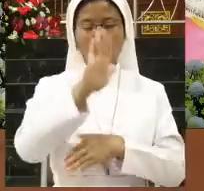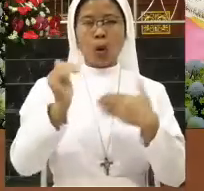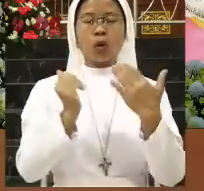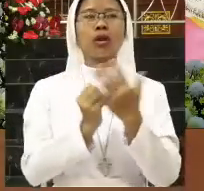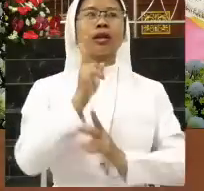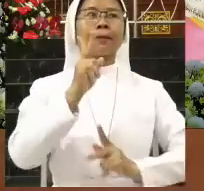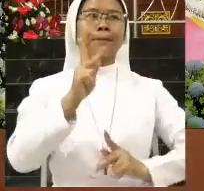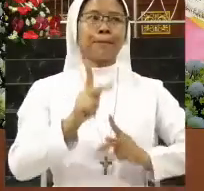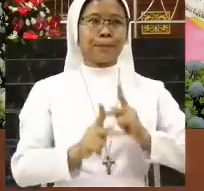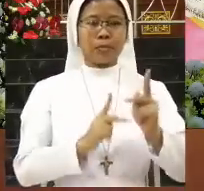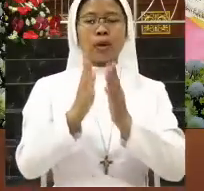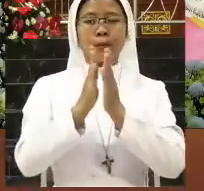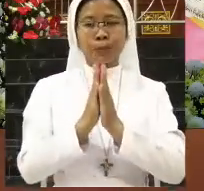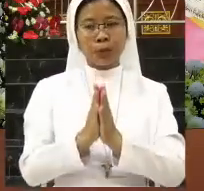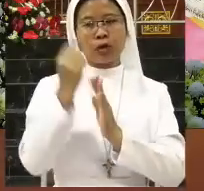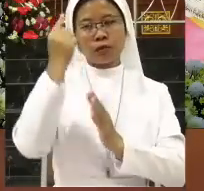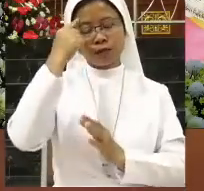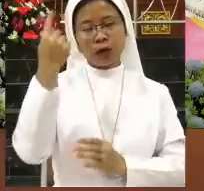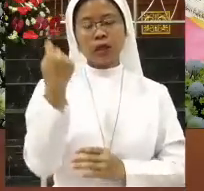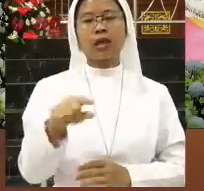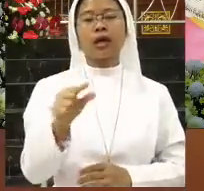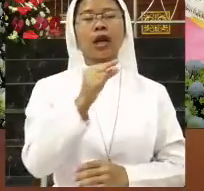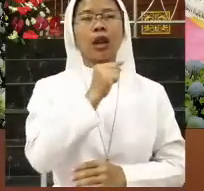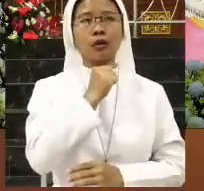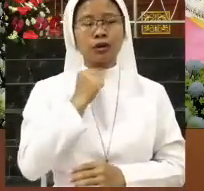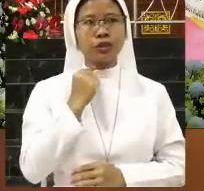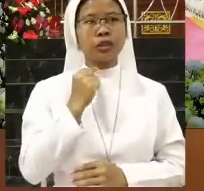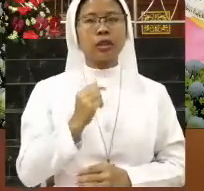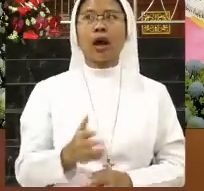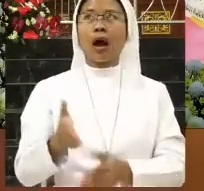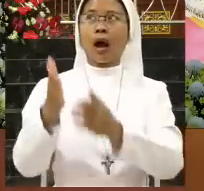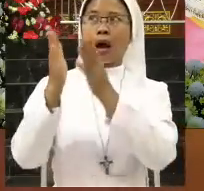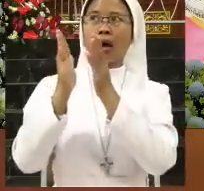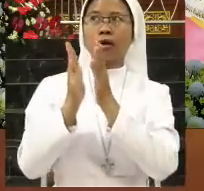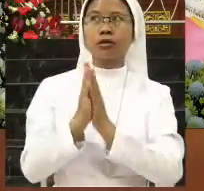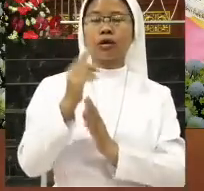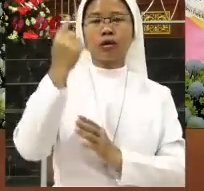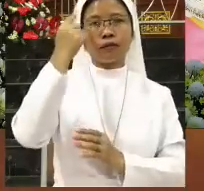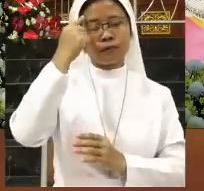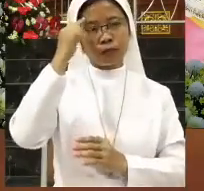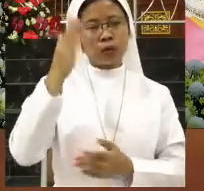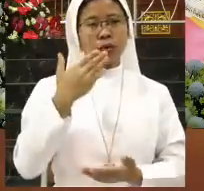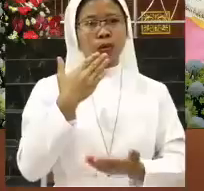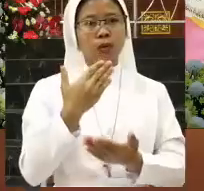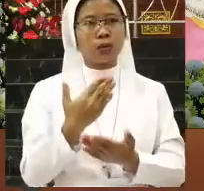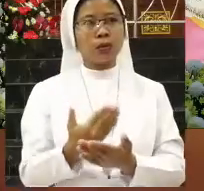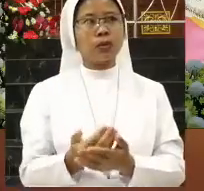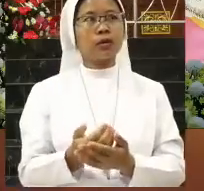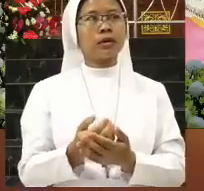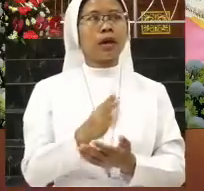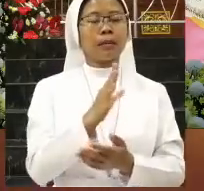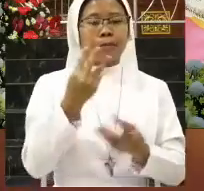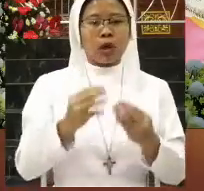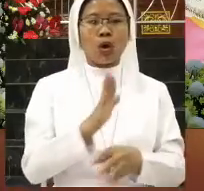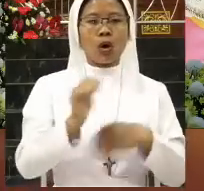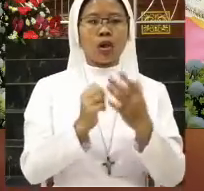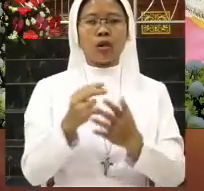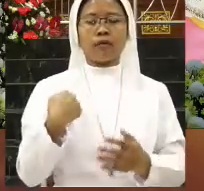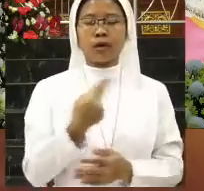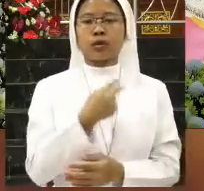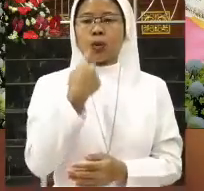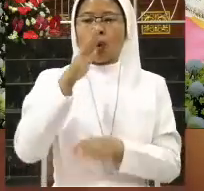people, intercede for the clergy, plead for the devout feminine sex. May all who call upon your